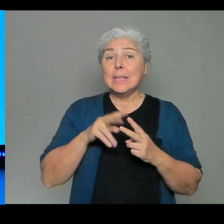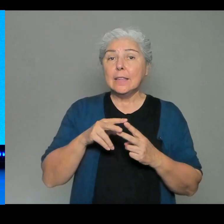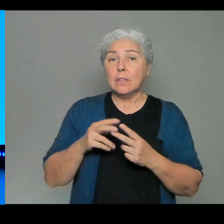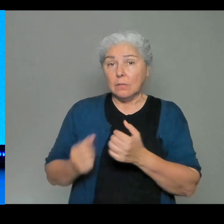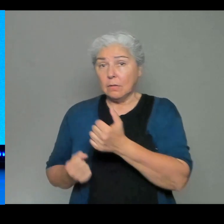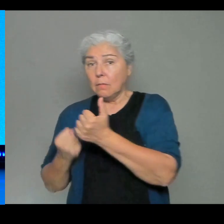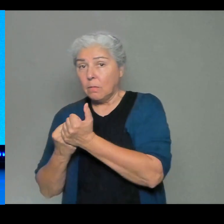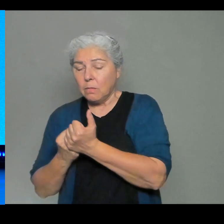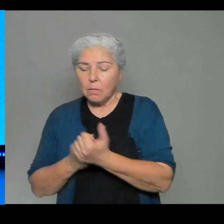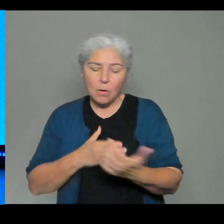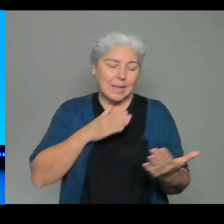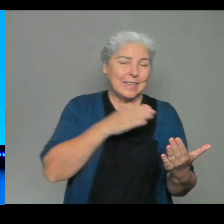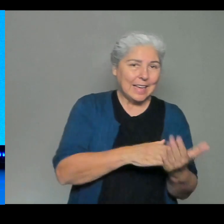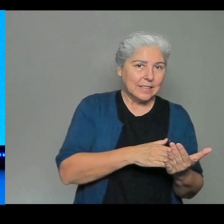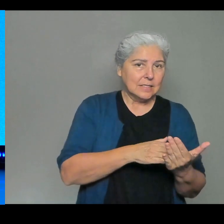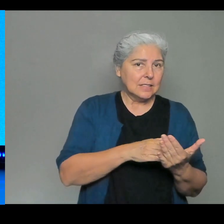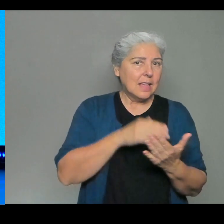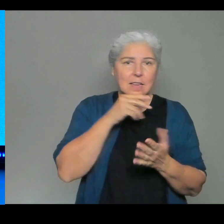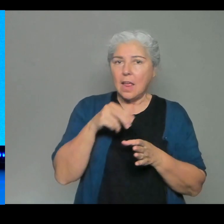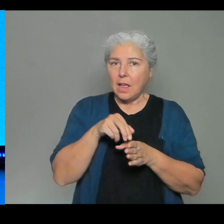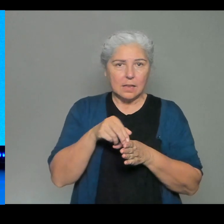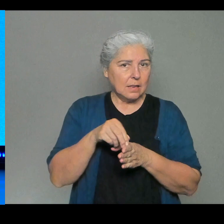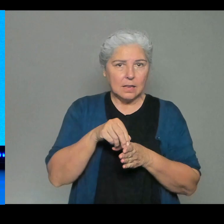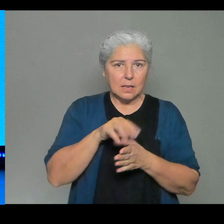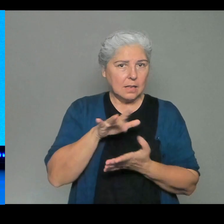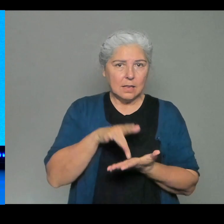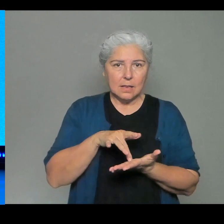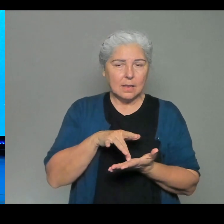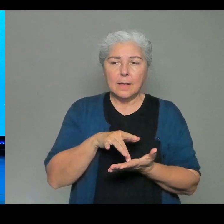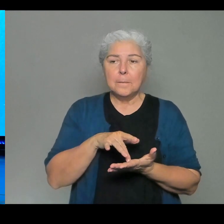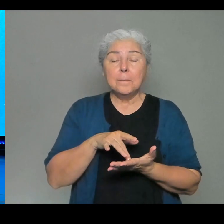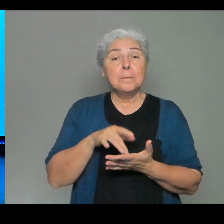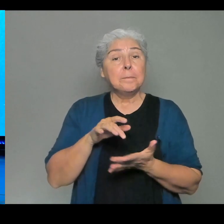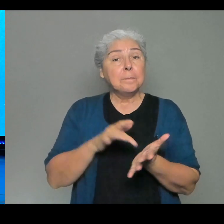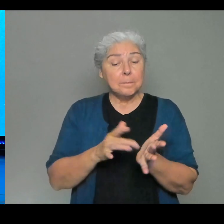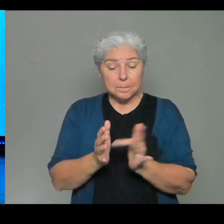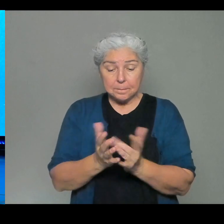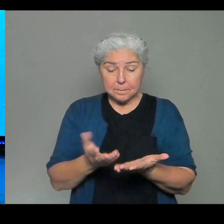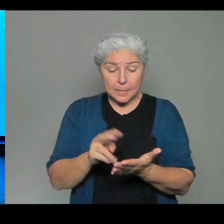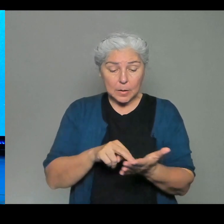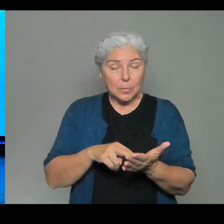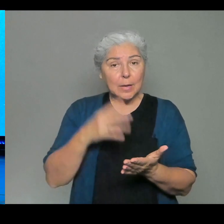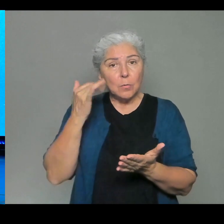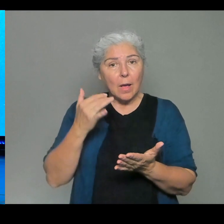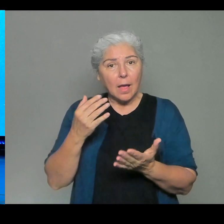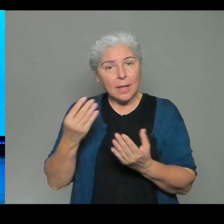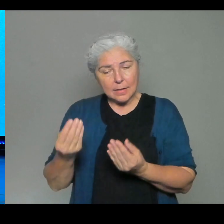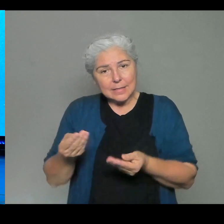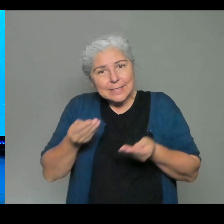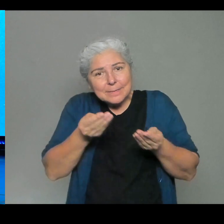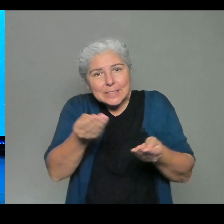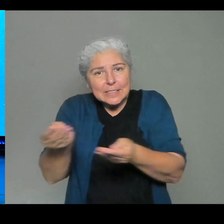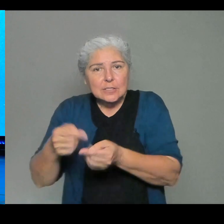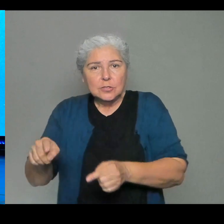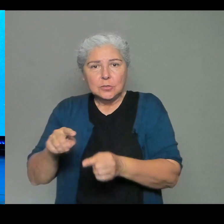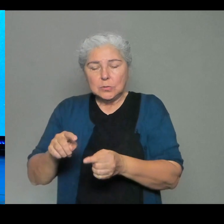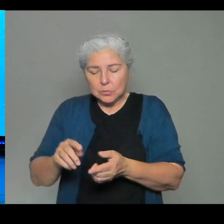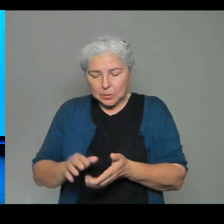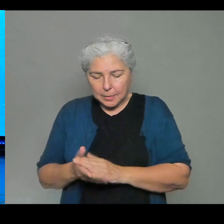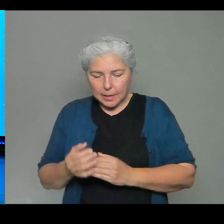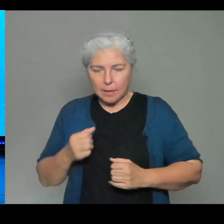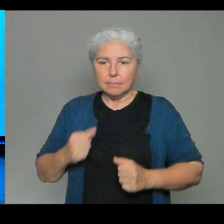for him or against him. And when you read the Bible, you are reading to get fed so you could be better for him